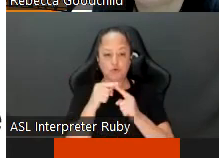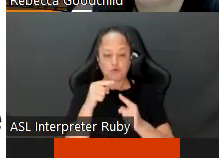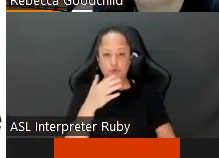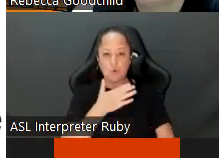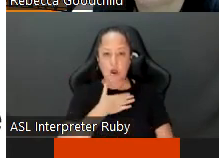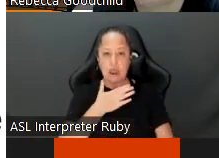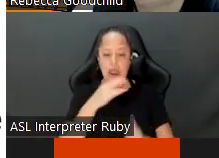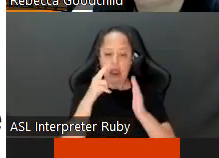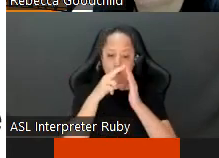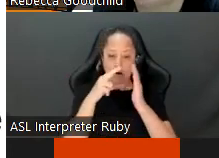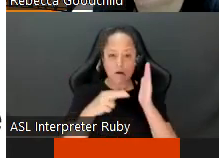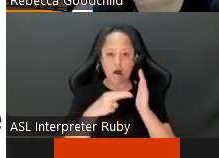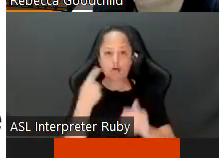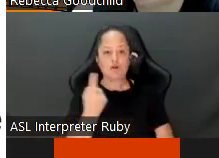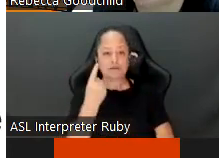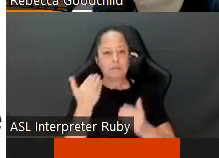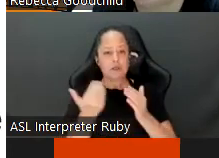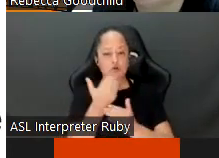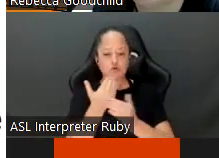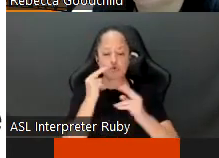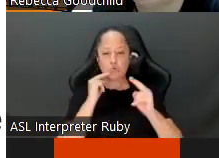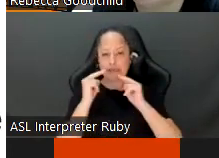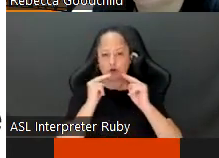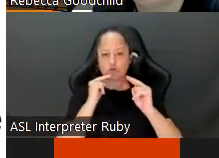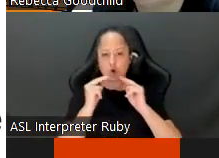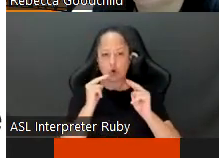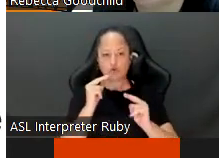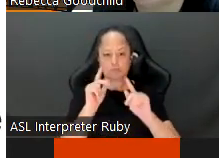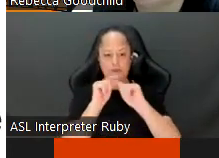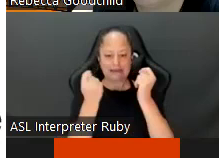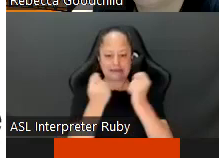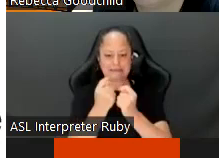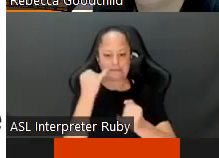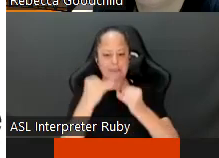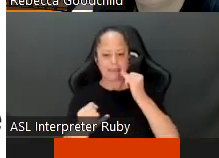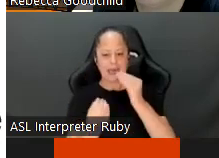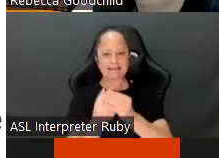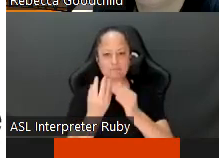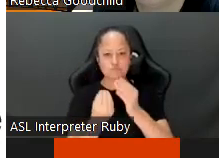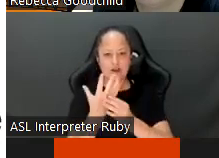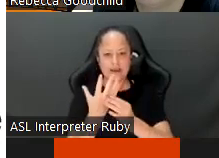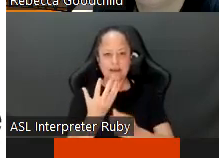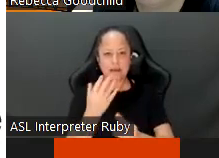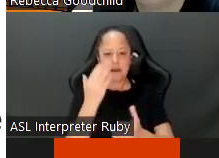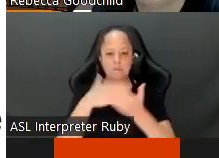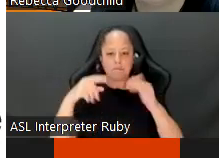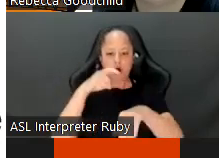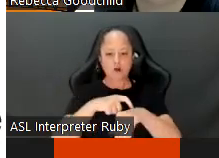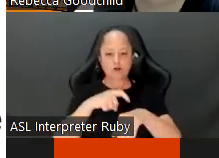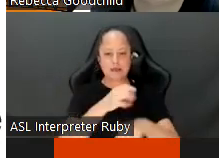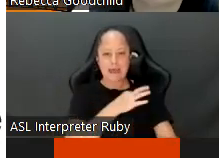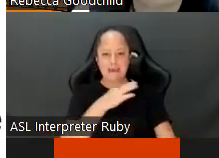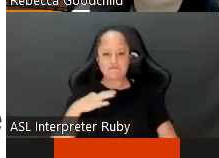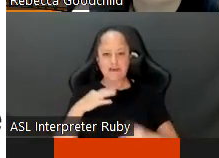our contract. So this was something that was newly negotiated by our team this last spring. Part-time faculty now